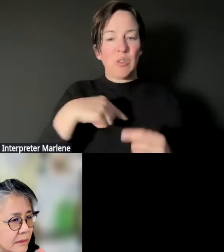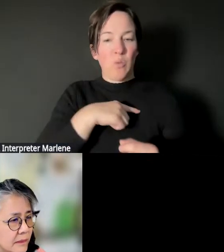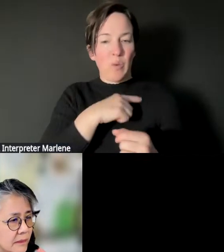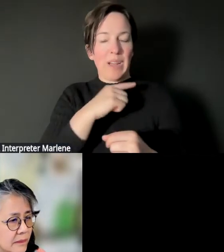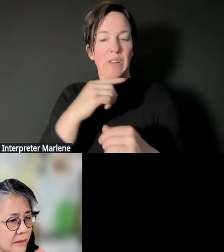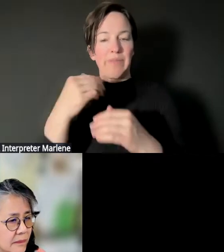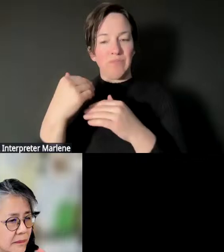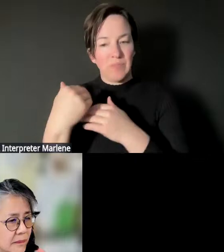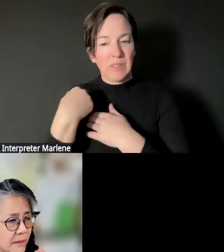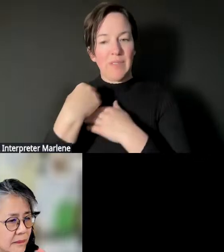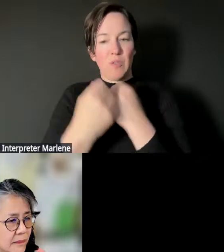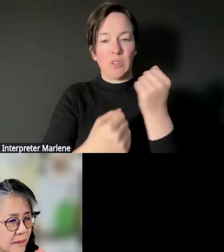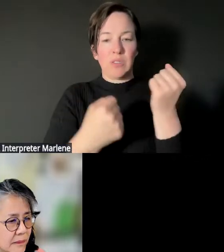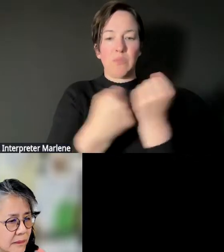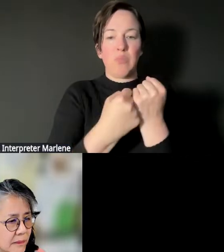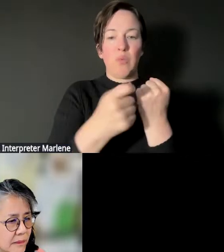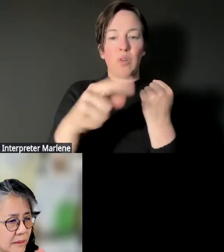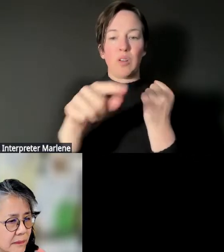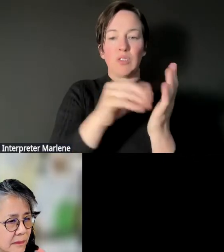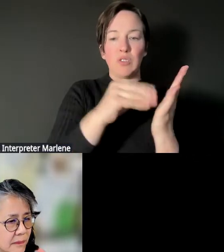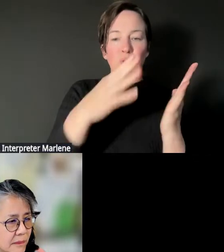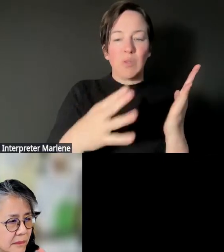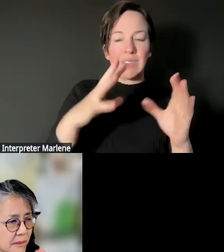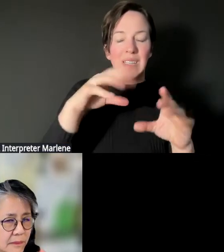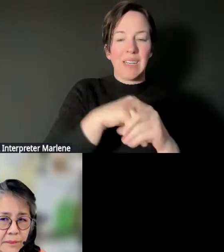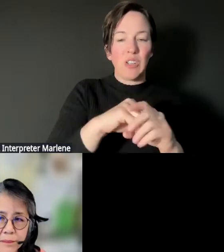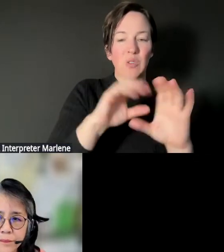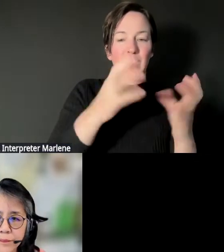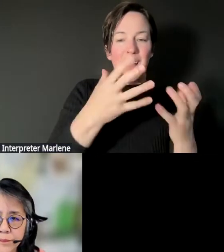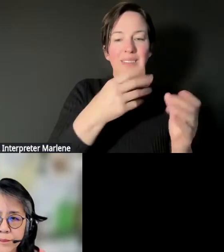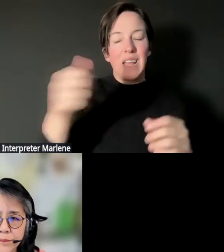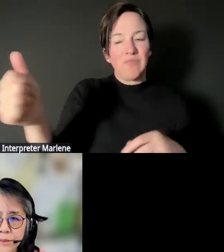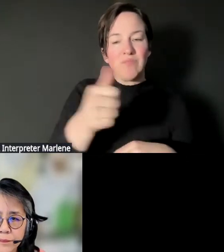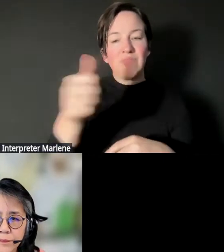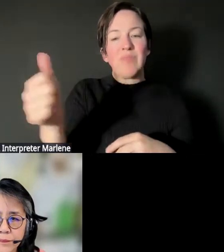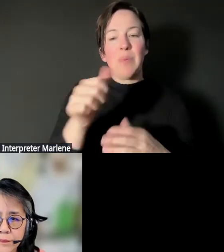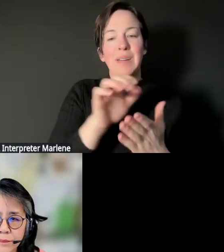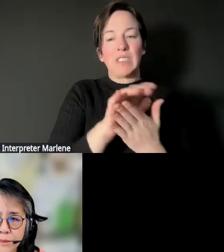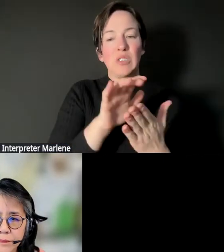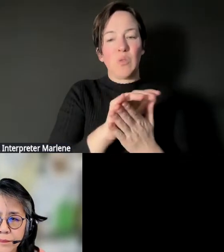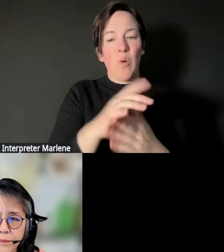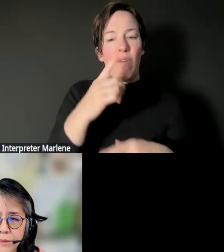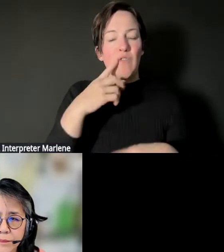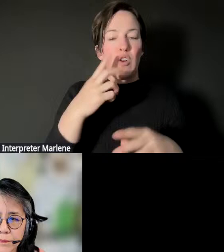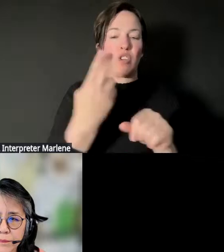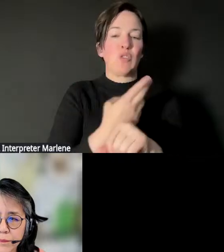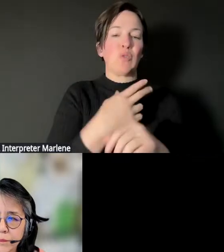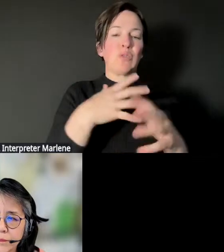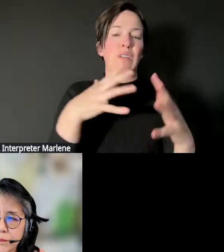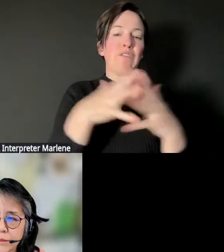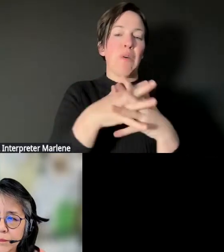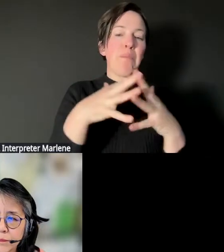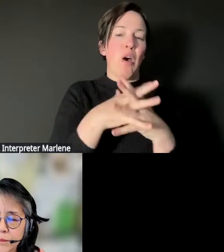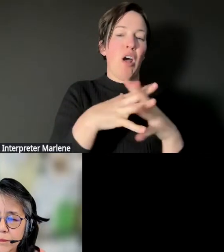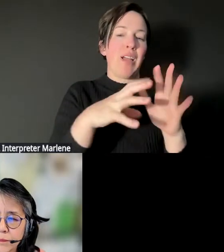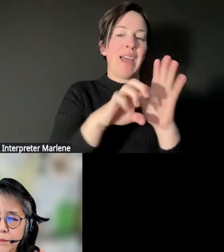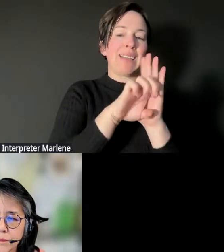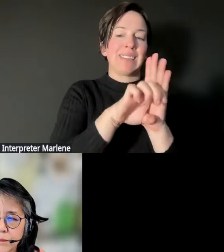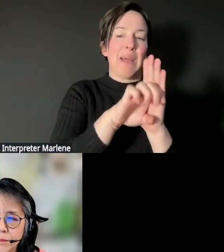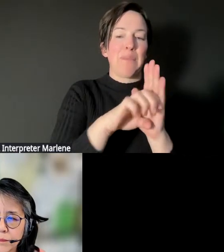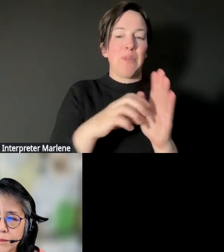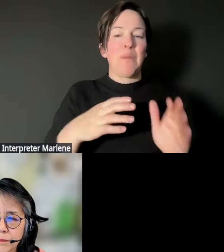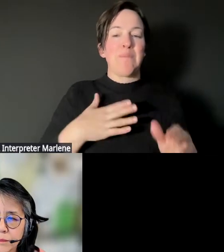campus, and getting them to and from schools. To use a football analogy, because it is the NFL draft, and actually my team is drafting right this